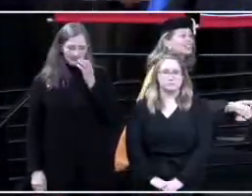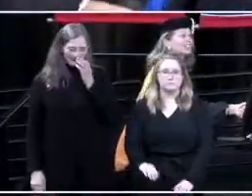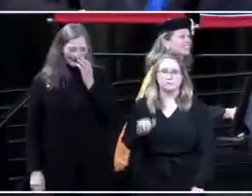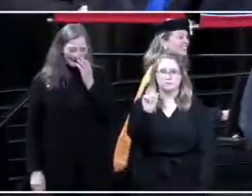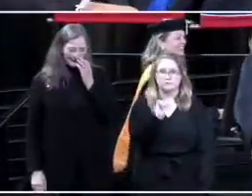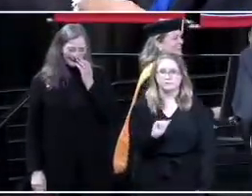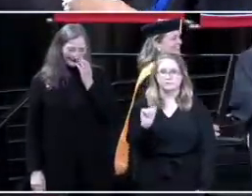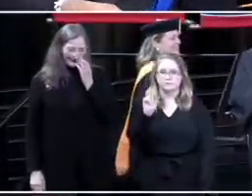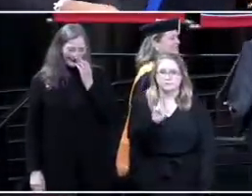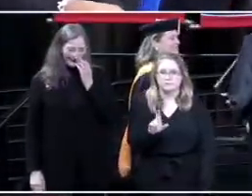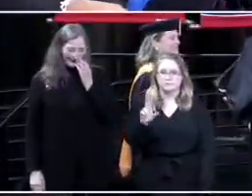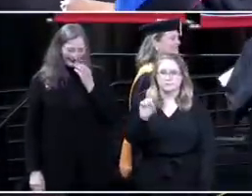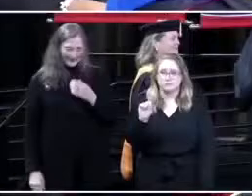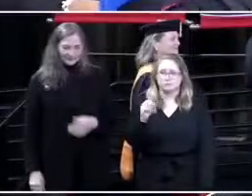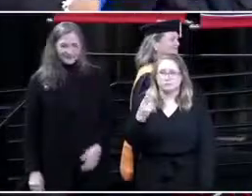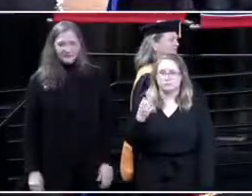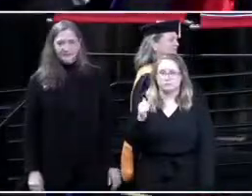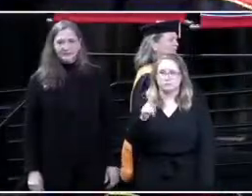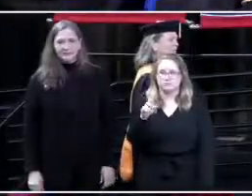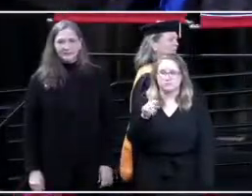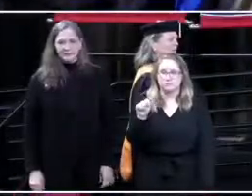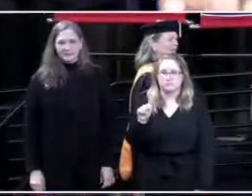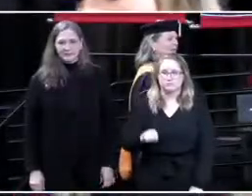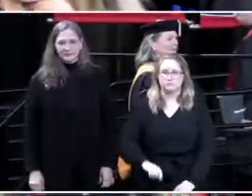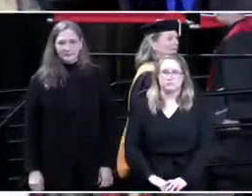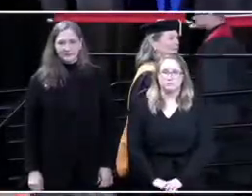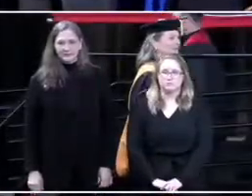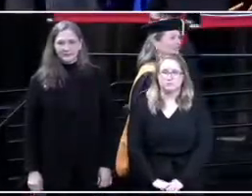Allison Renee Chenette,